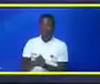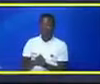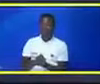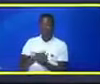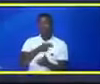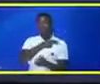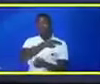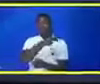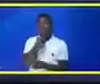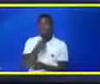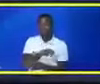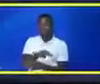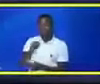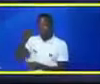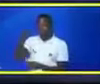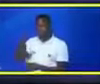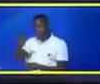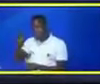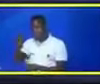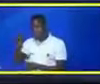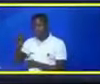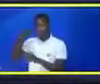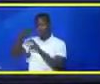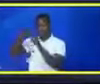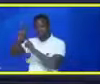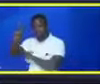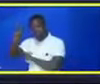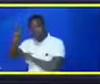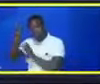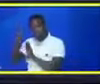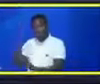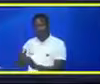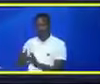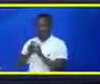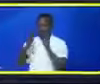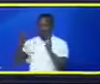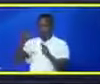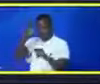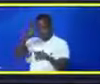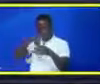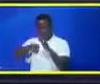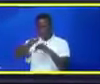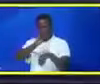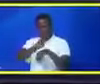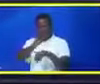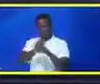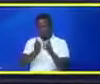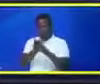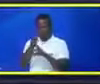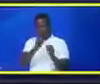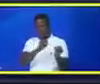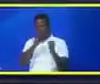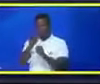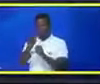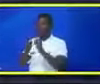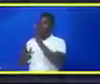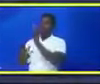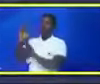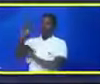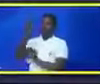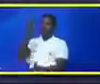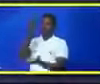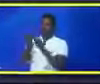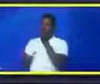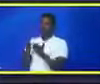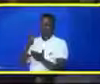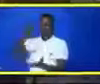Pastors, apostles, prophets, great men in ministry, by the Spirit of the living God, may